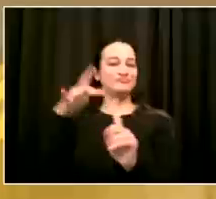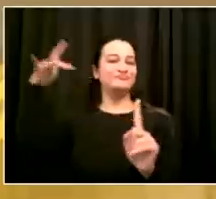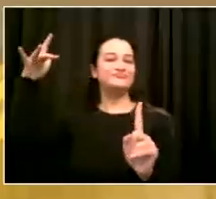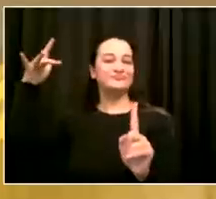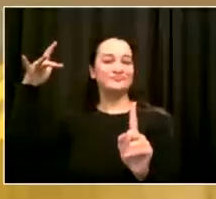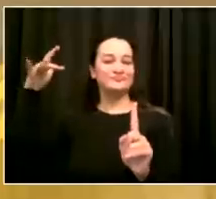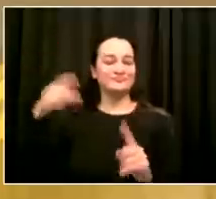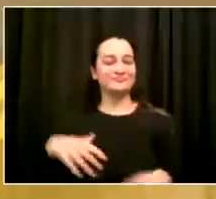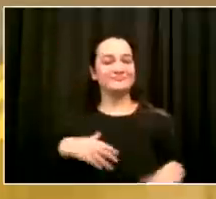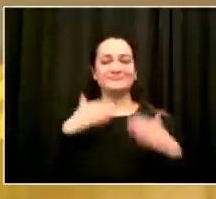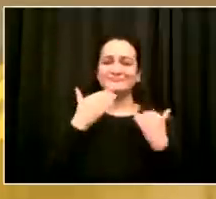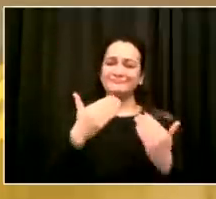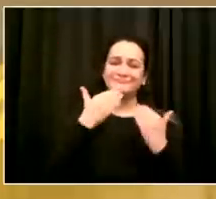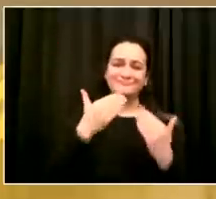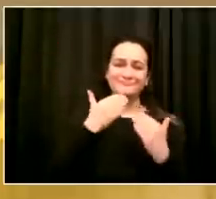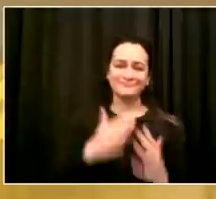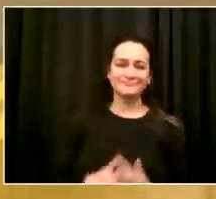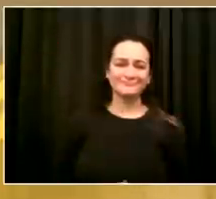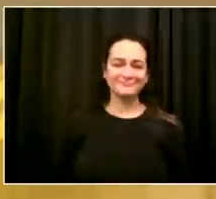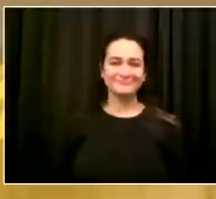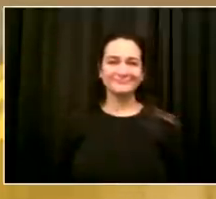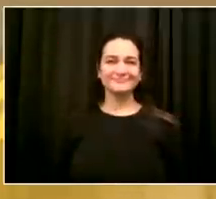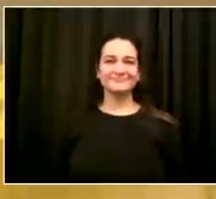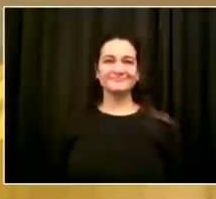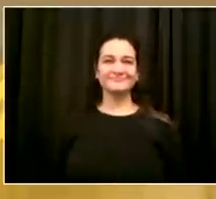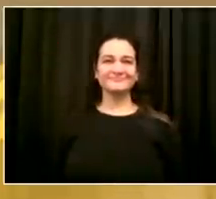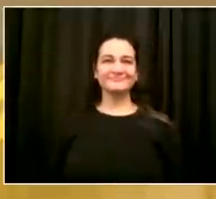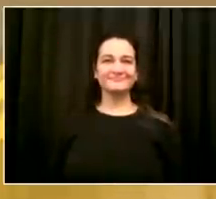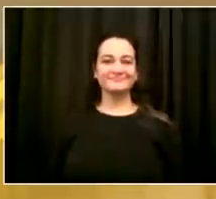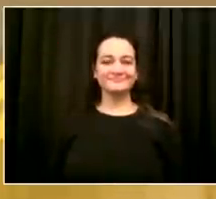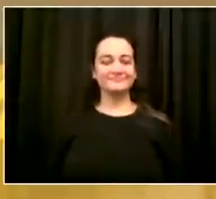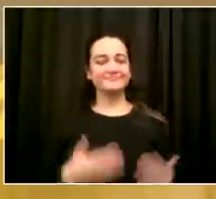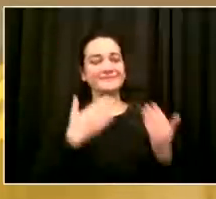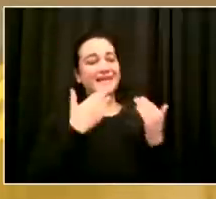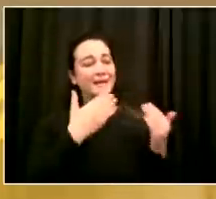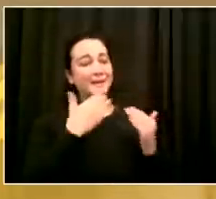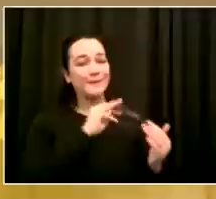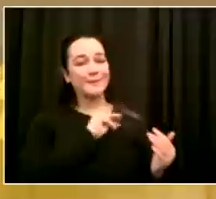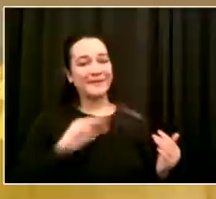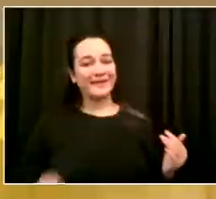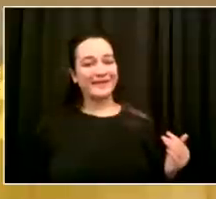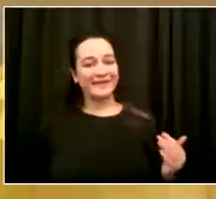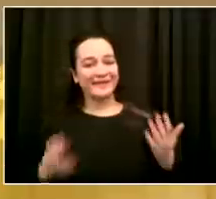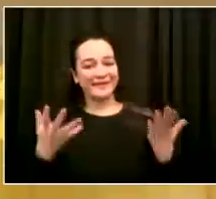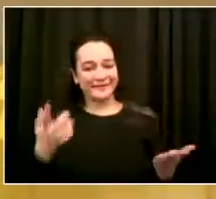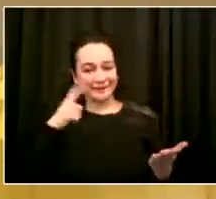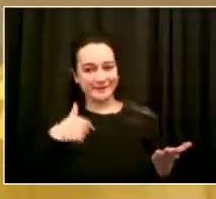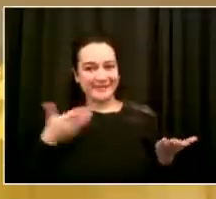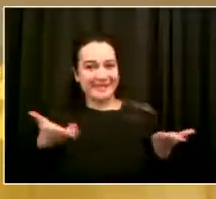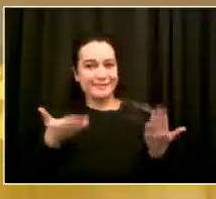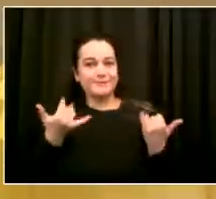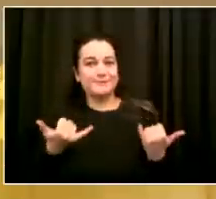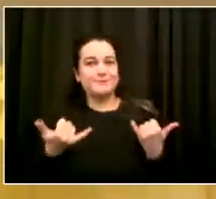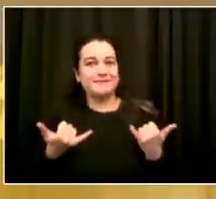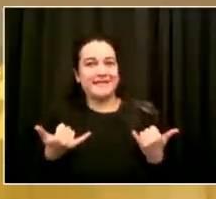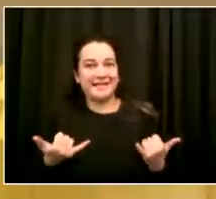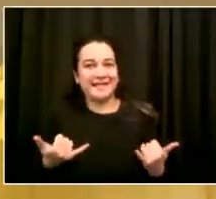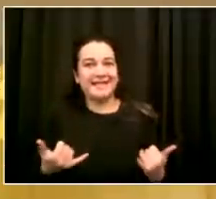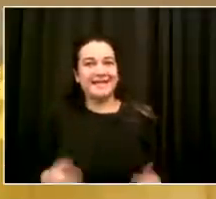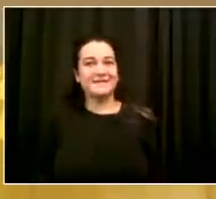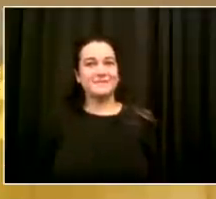And I mean, it's so important. You know, we're all, you know, we know the suffering that's going on with COVID,